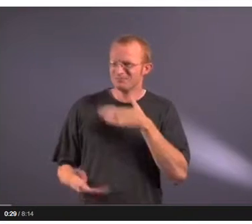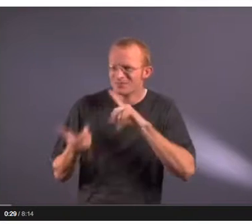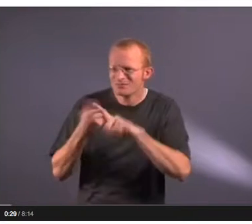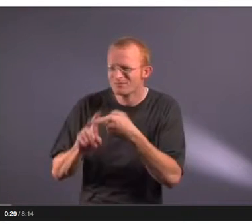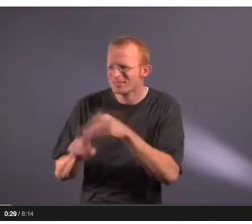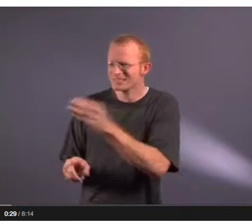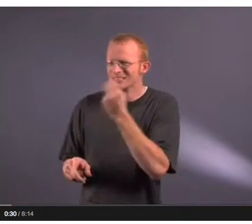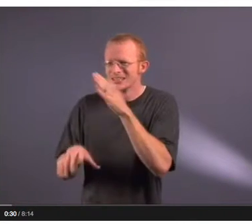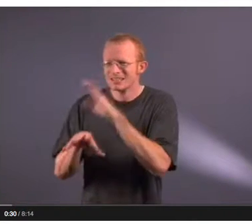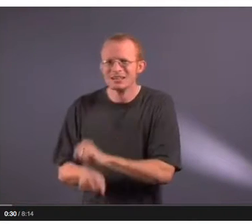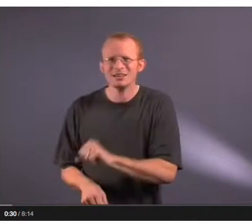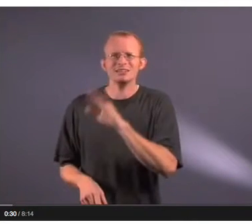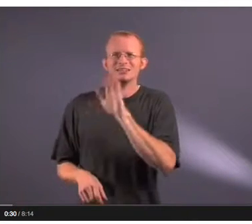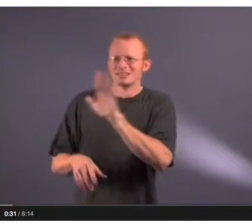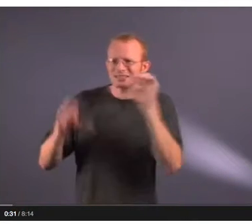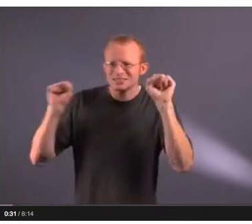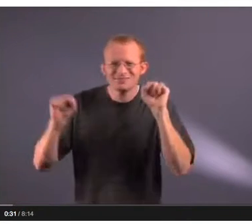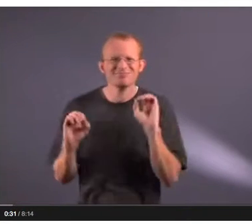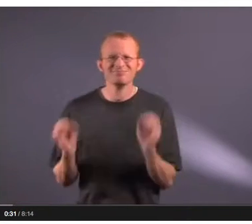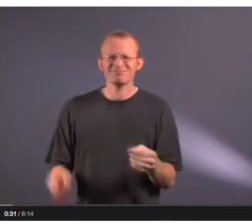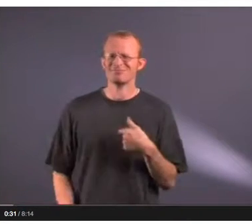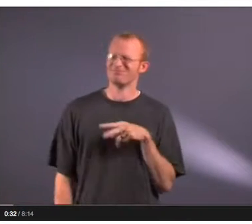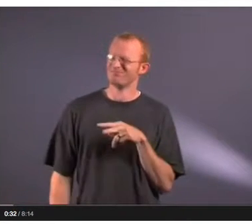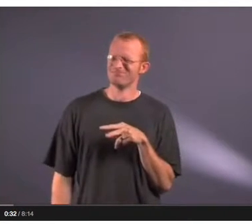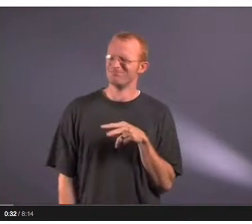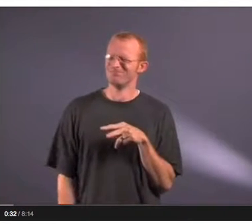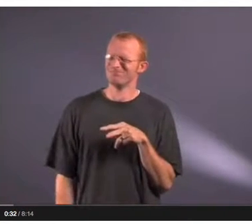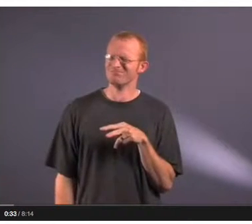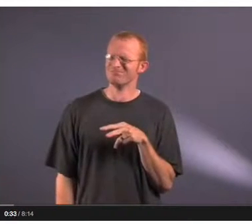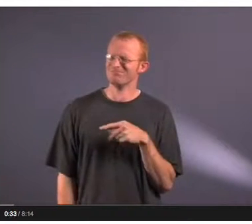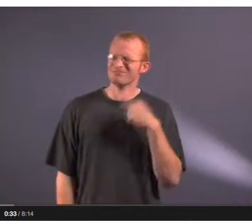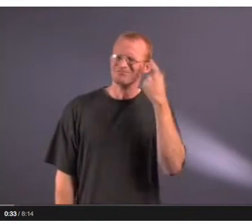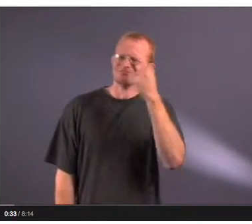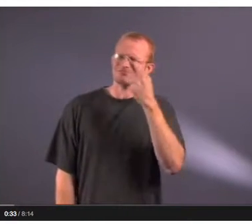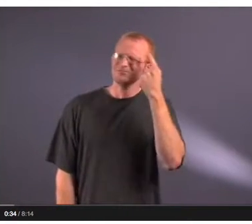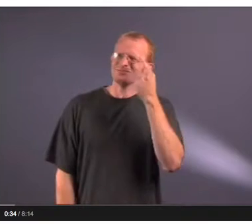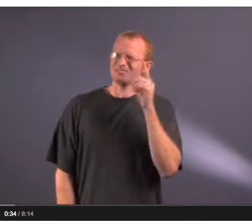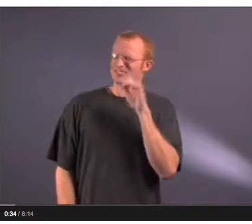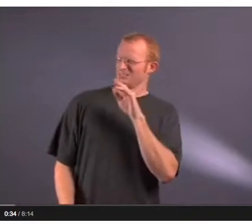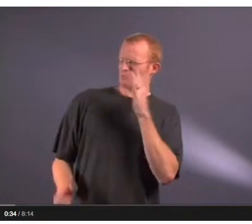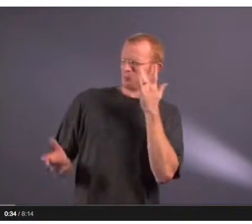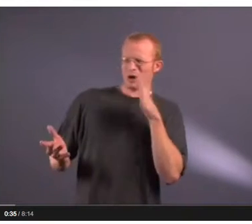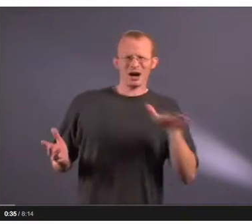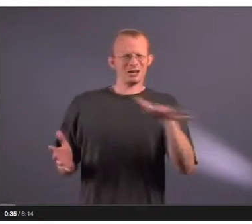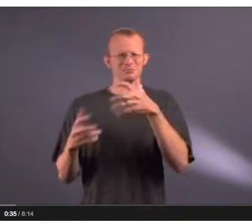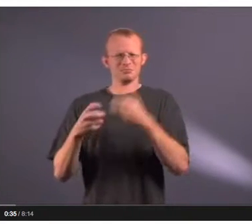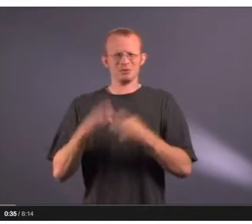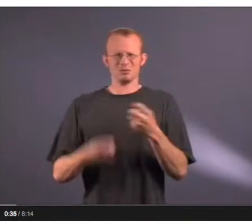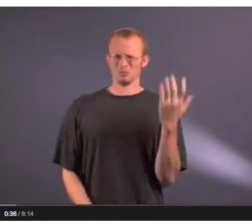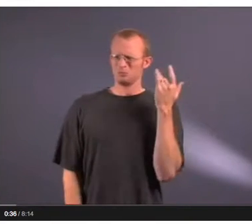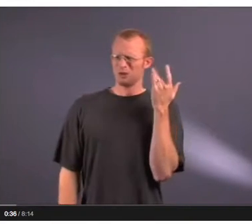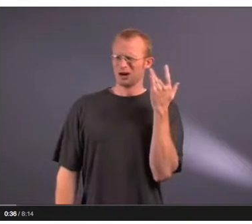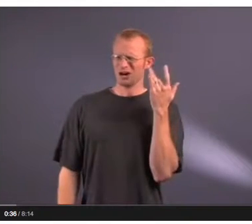habits and how terrible it was. I also looked at my friends and their eating habits and their exercise or lack of